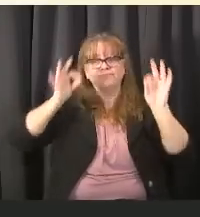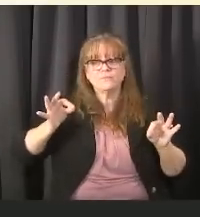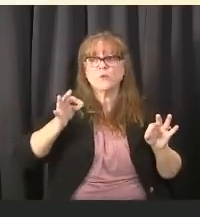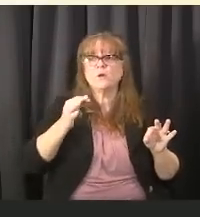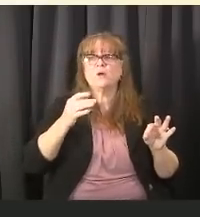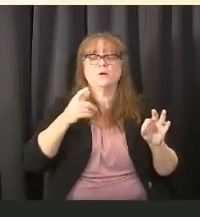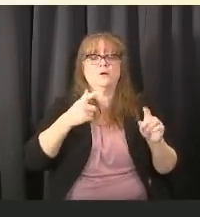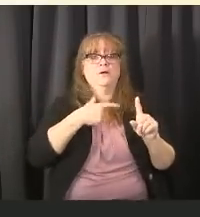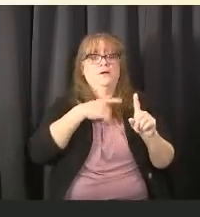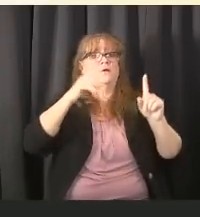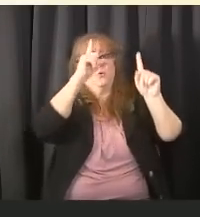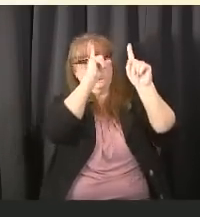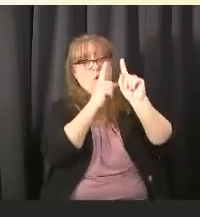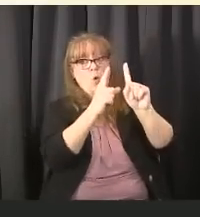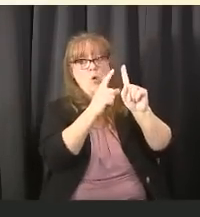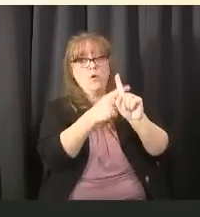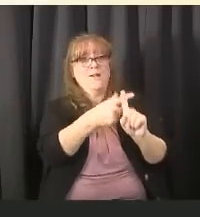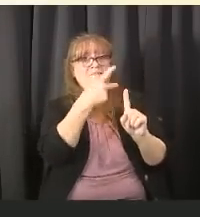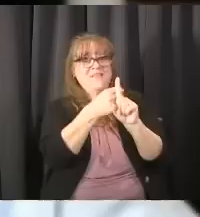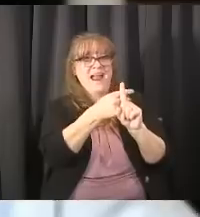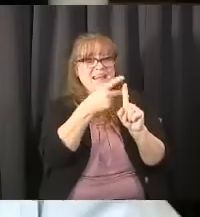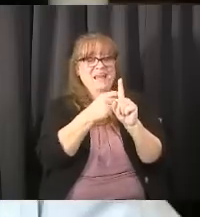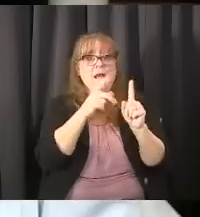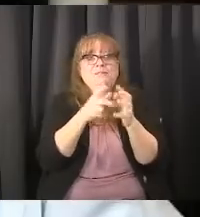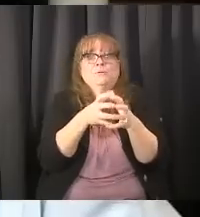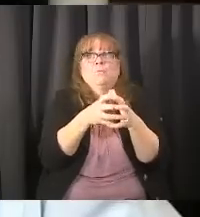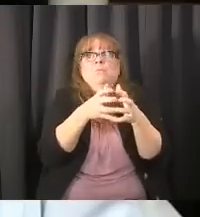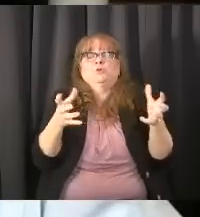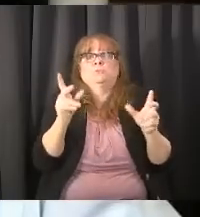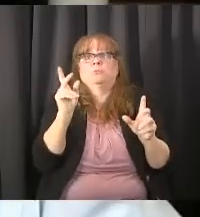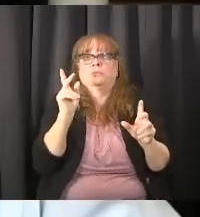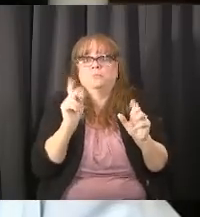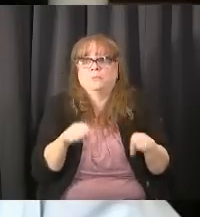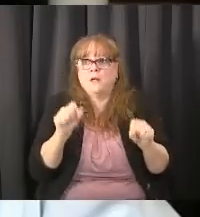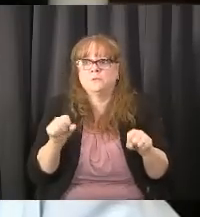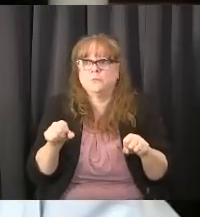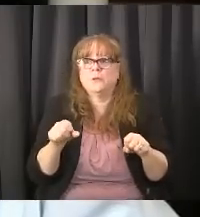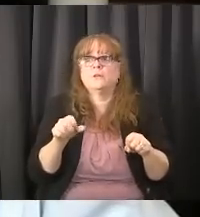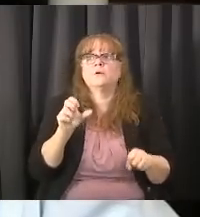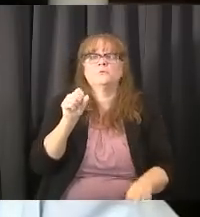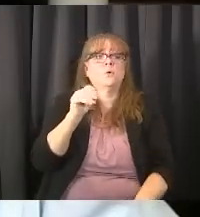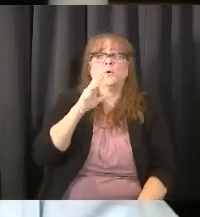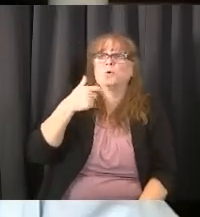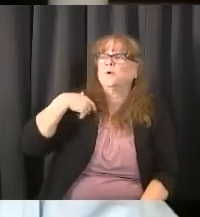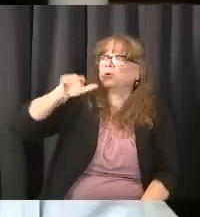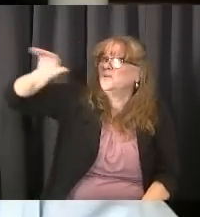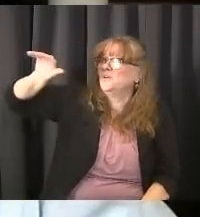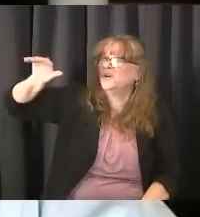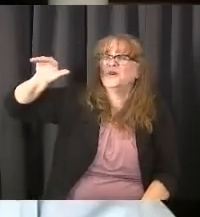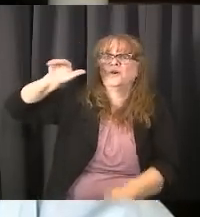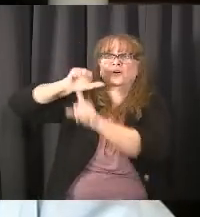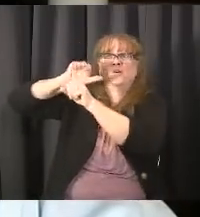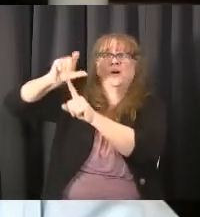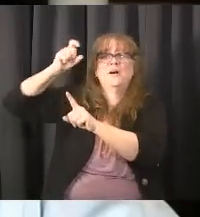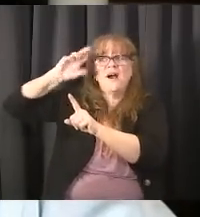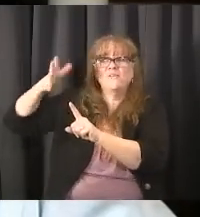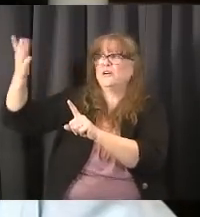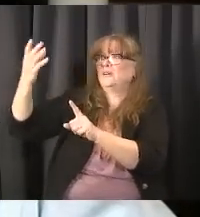to the governor's office, we said, hey, get us the vaccine and we'll make sure we got the resources to get those into individuals'